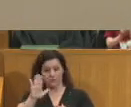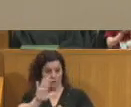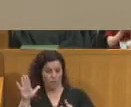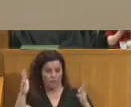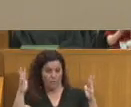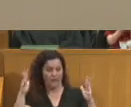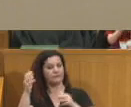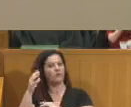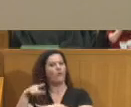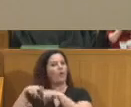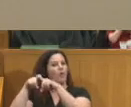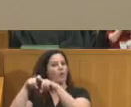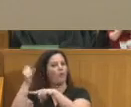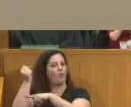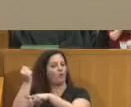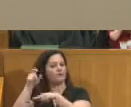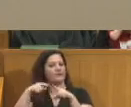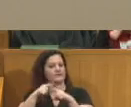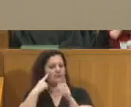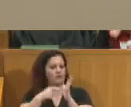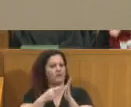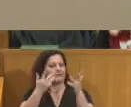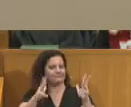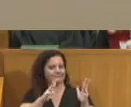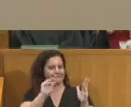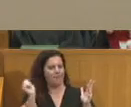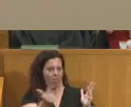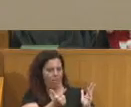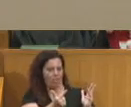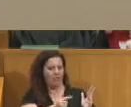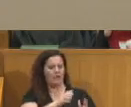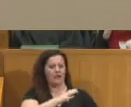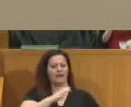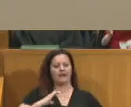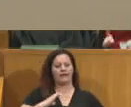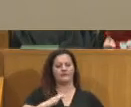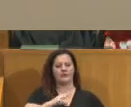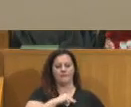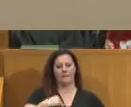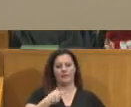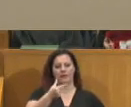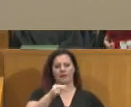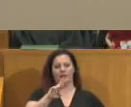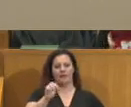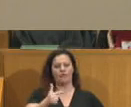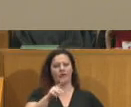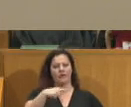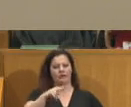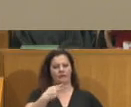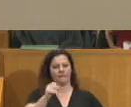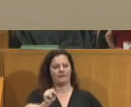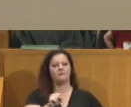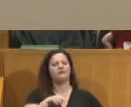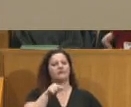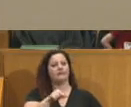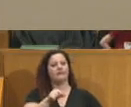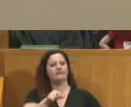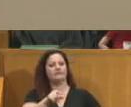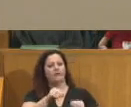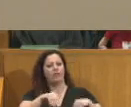On behalf of the City Council, I now want to speak about our outgoing council